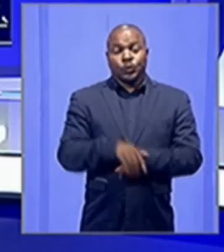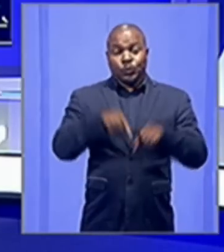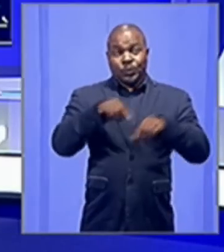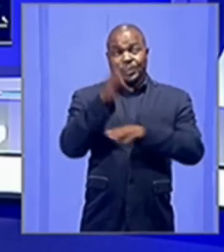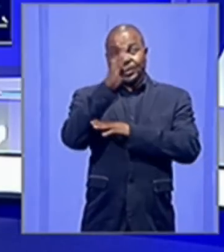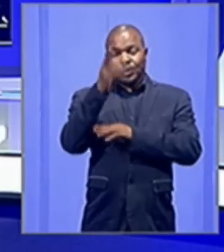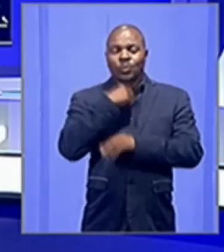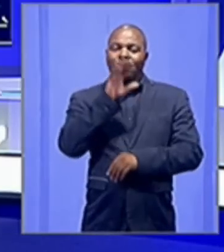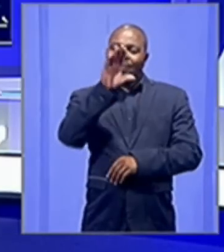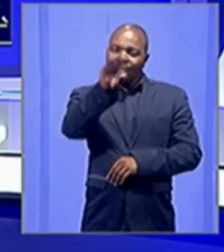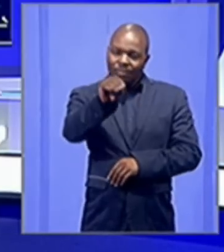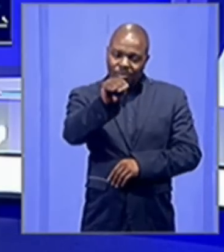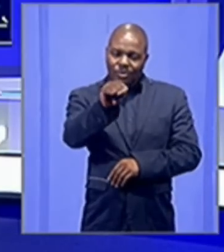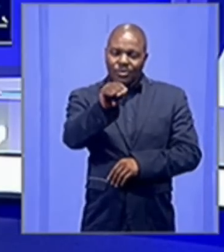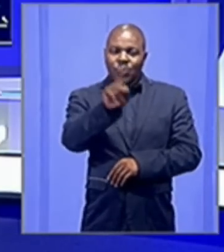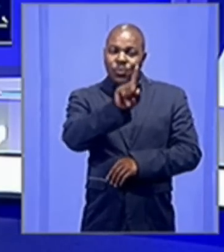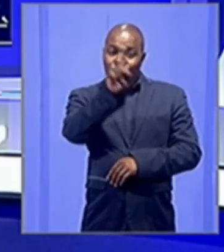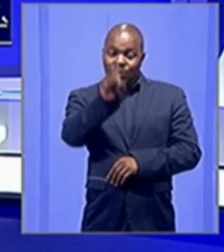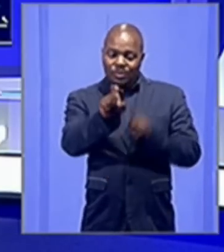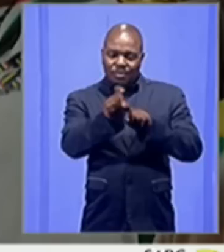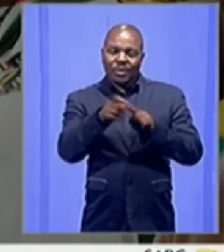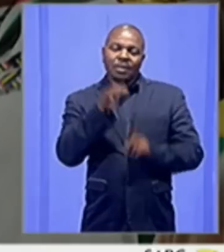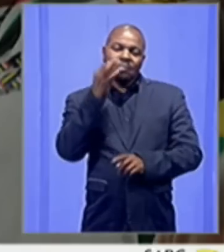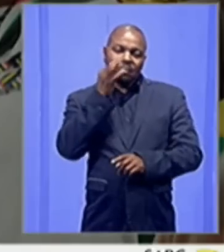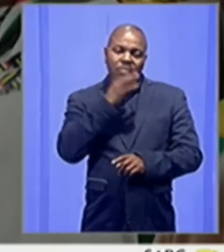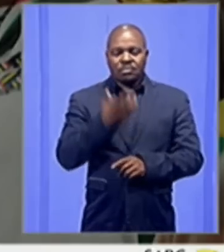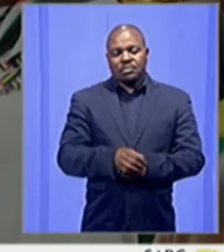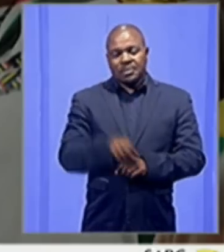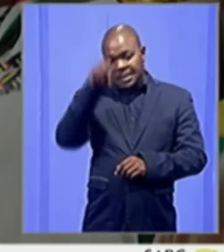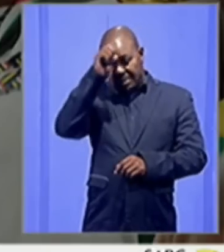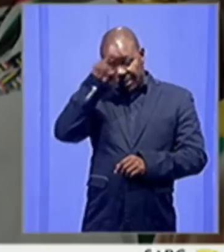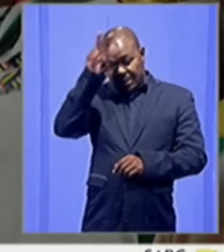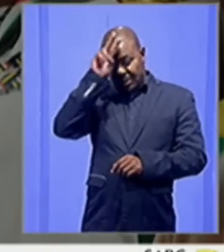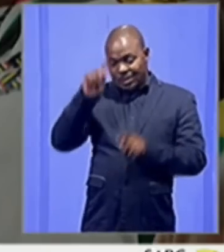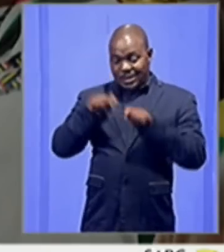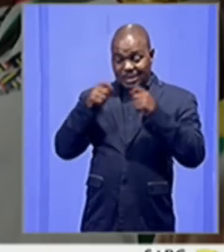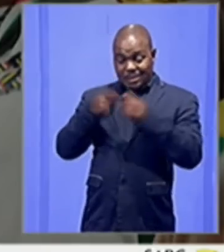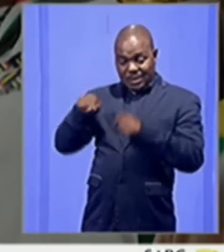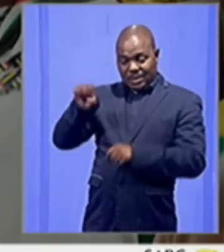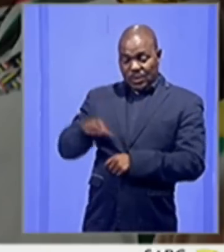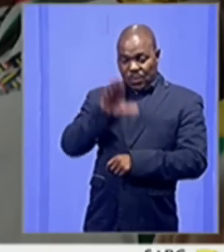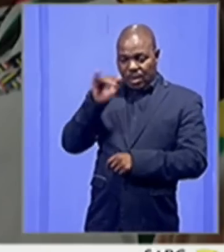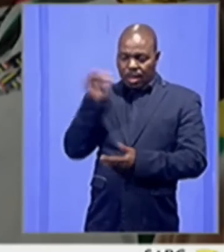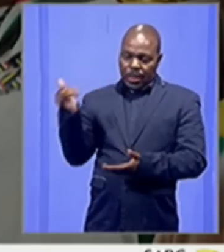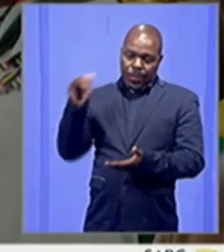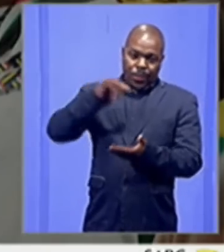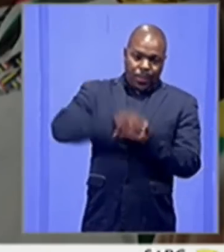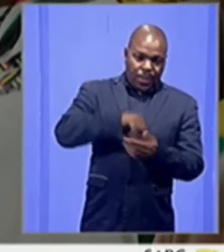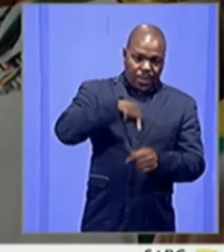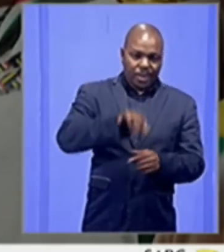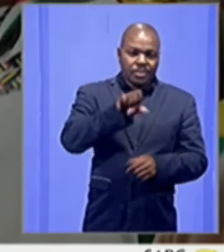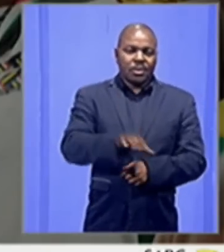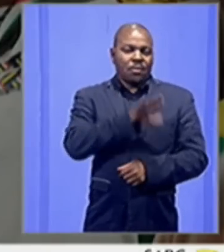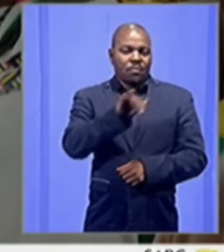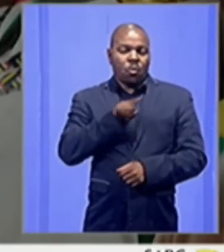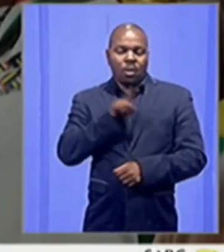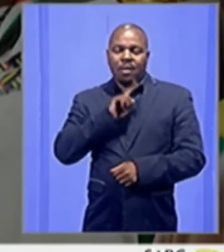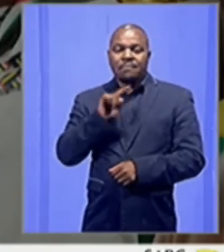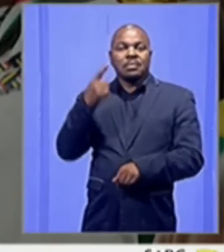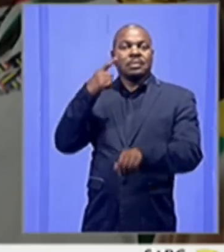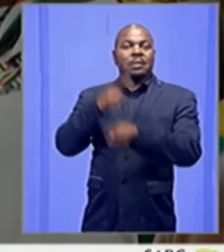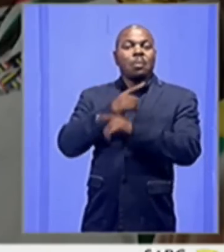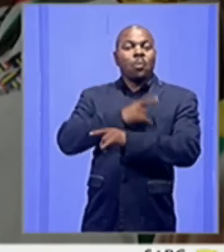Pejana go potšišo ya letšatši re rile sehlopha sa naga sa rugby di Springboks se gorogile ka nageng morago ga go dira